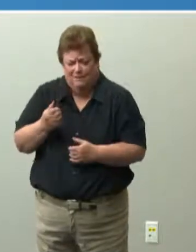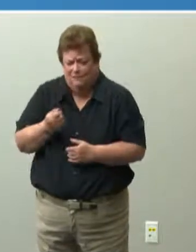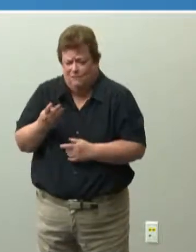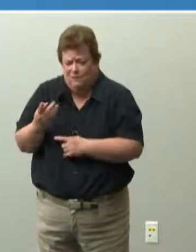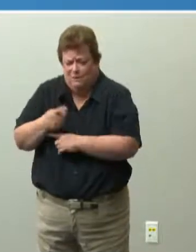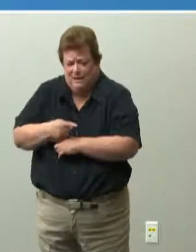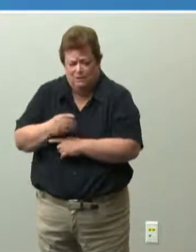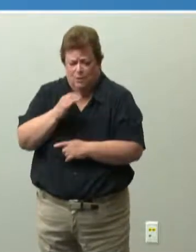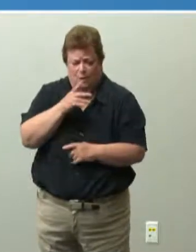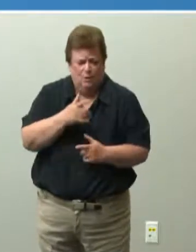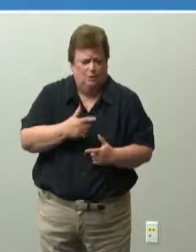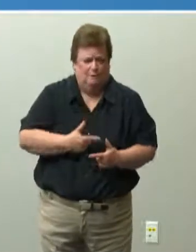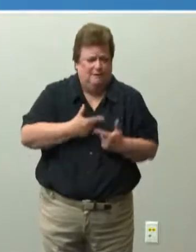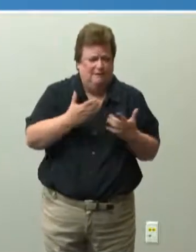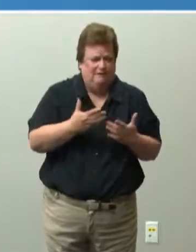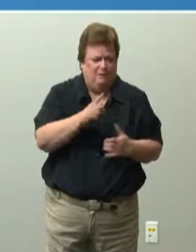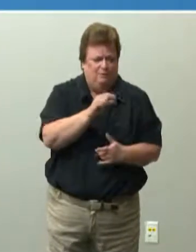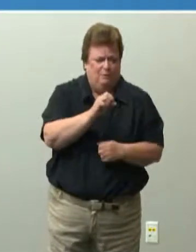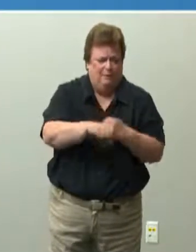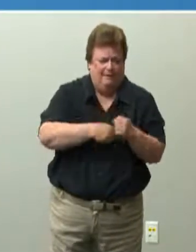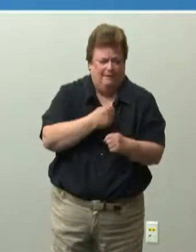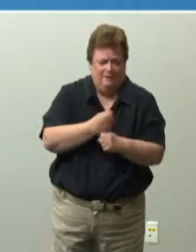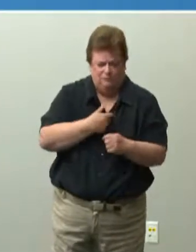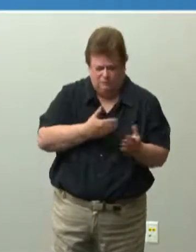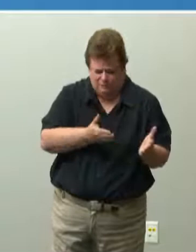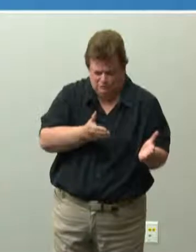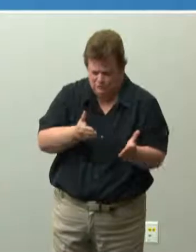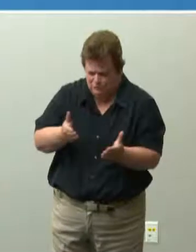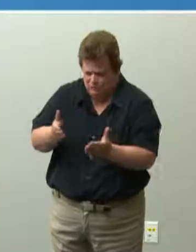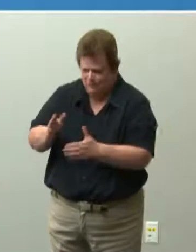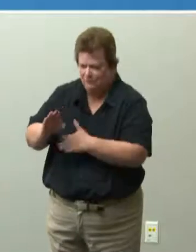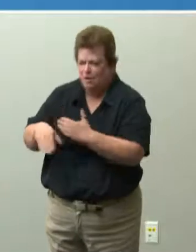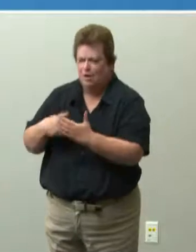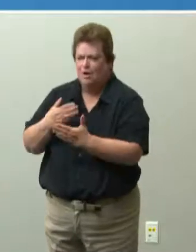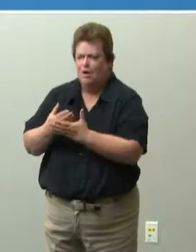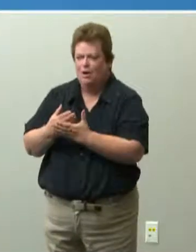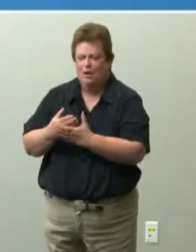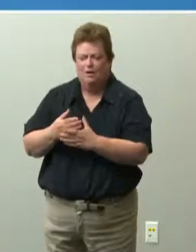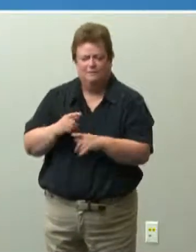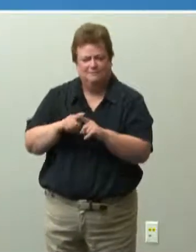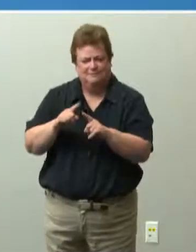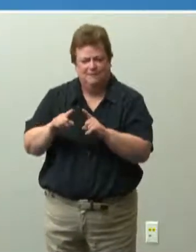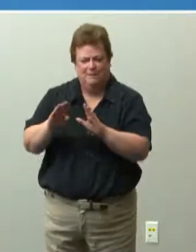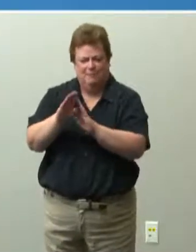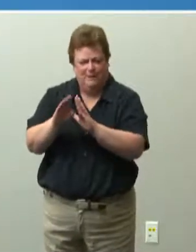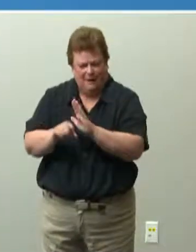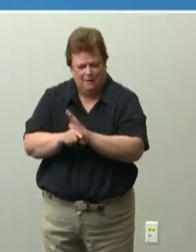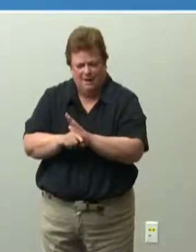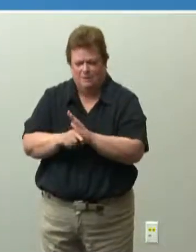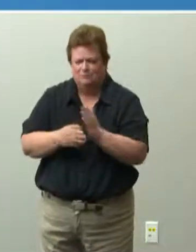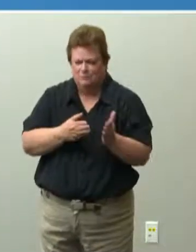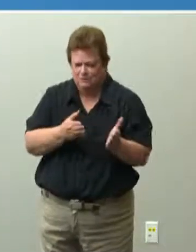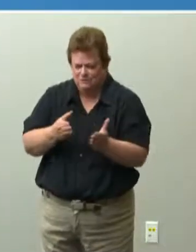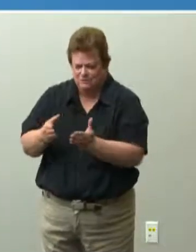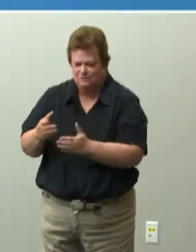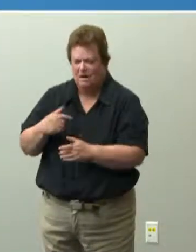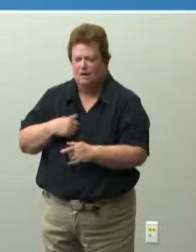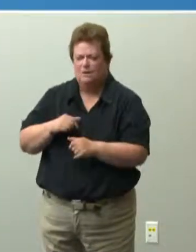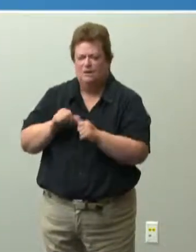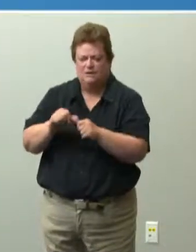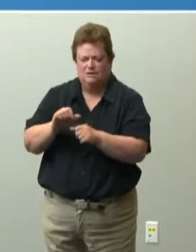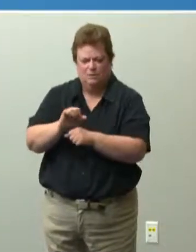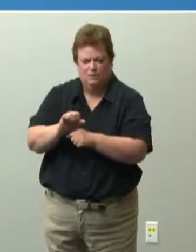years or more. So we serve many different individuals from all backgrounds, and we continue to work hard to